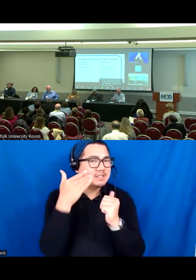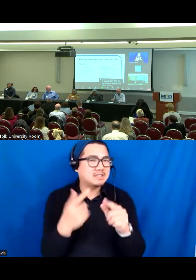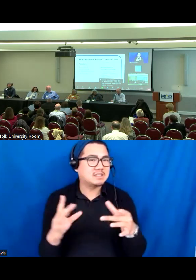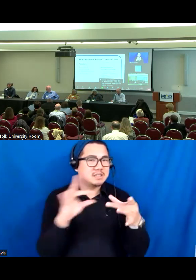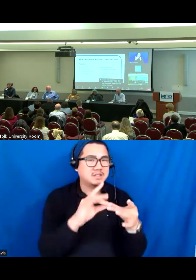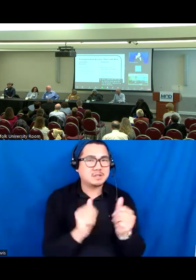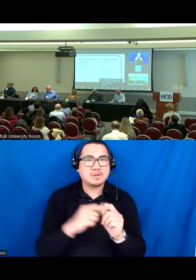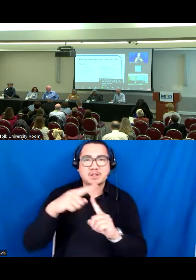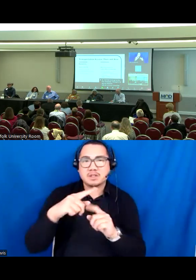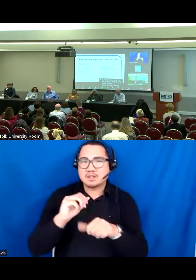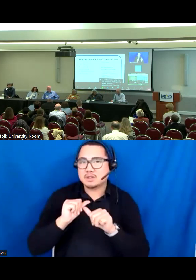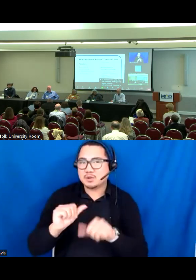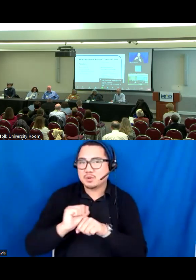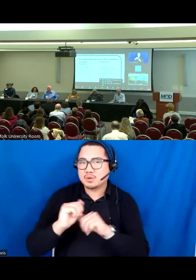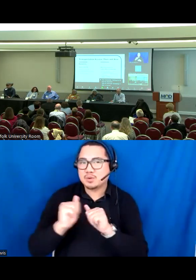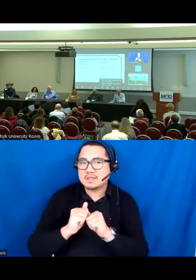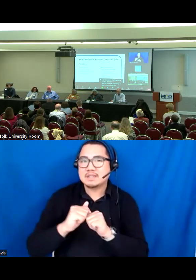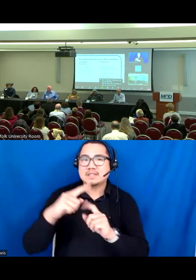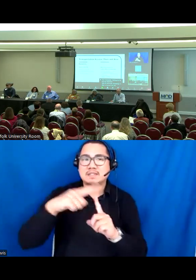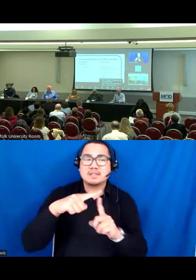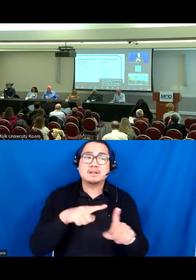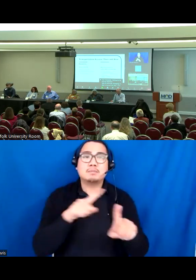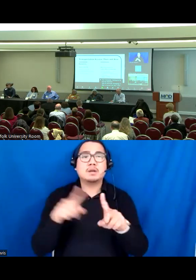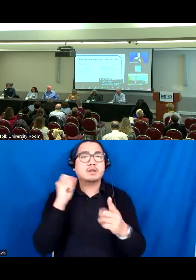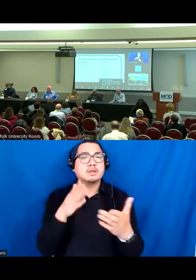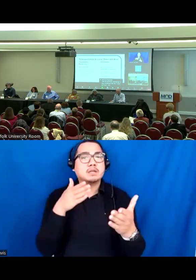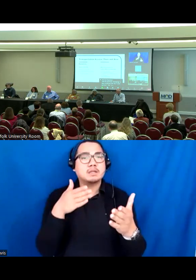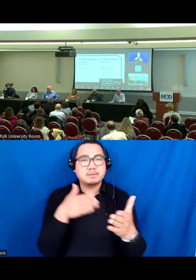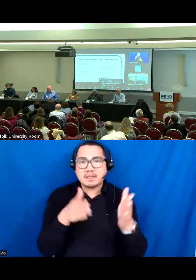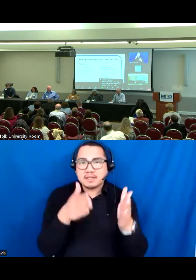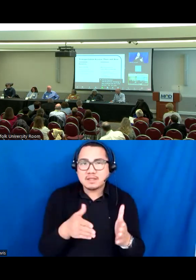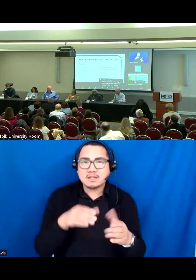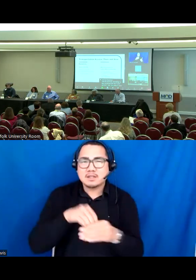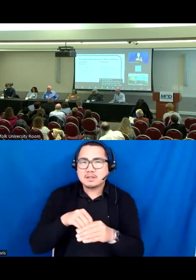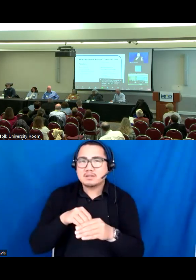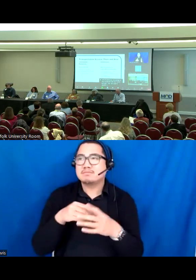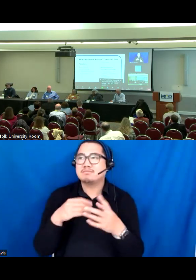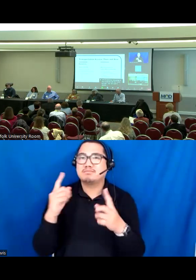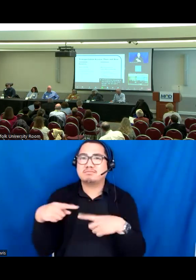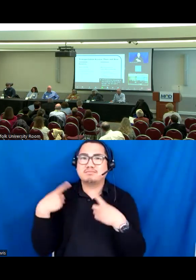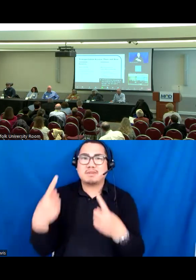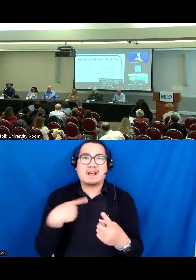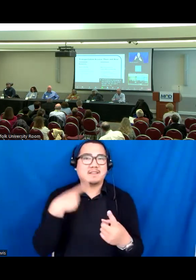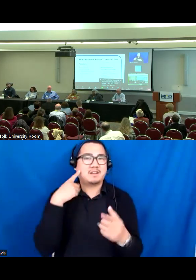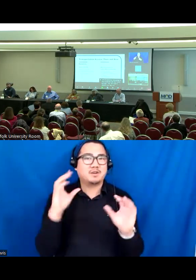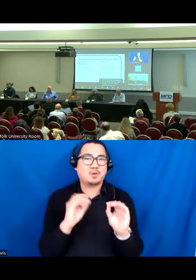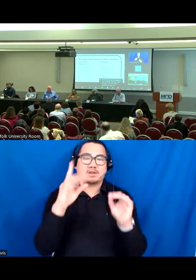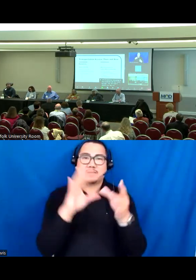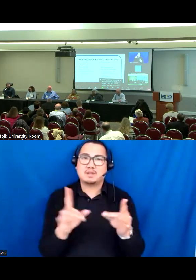T, working with the T. But he's been a plaintiff in Saul since day one, I would dare say. I don't think anyone could dispute that at